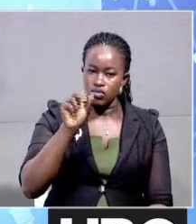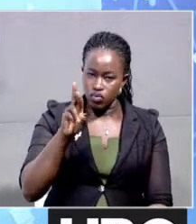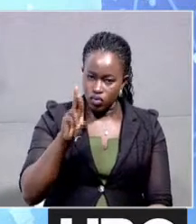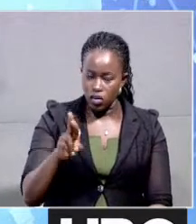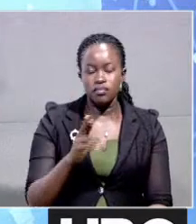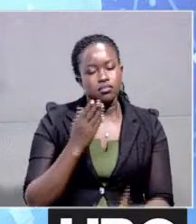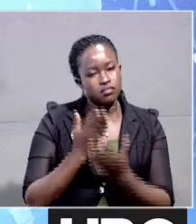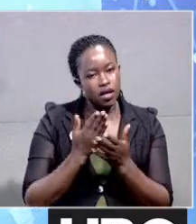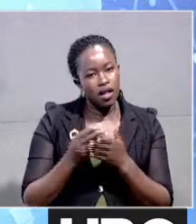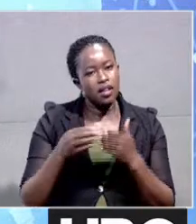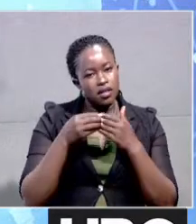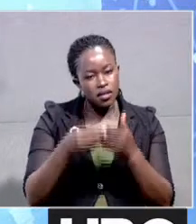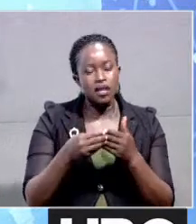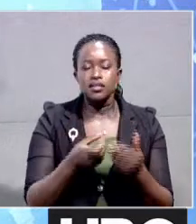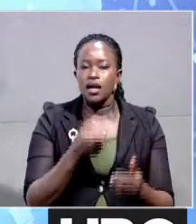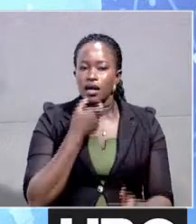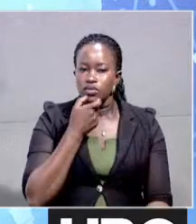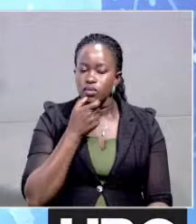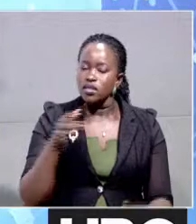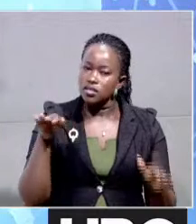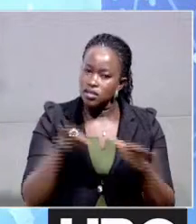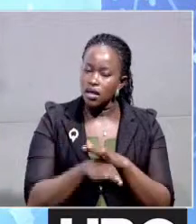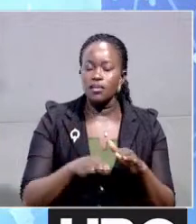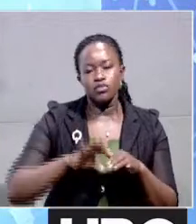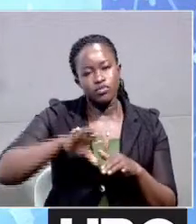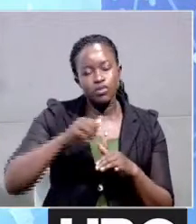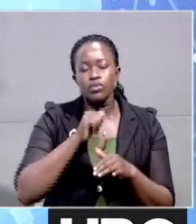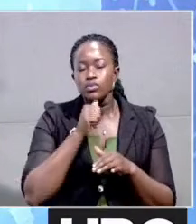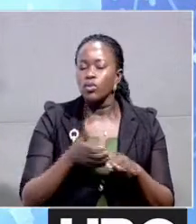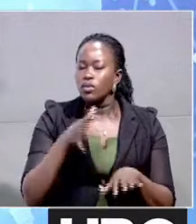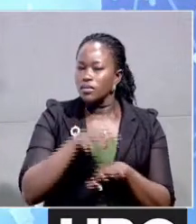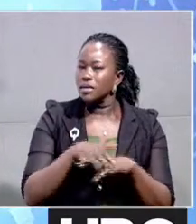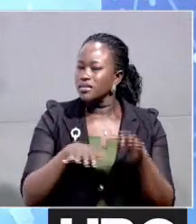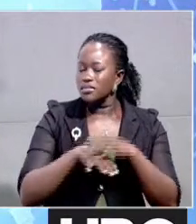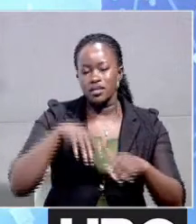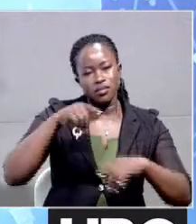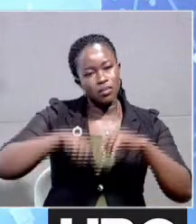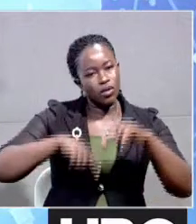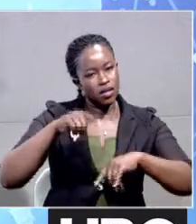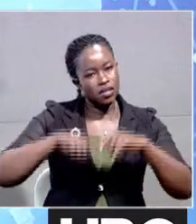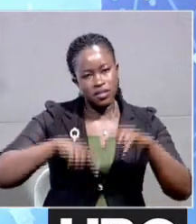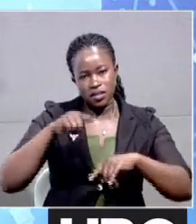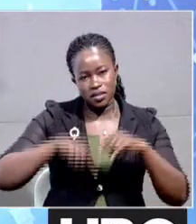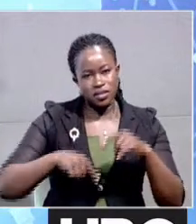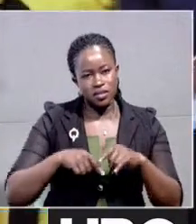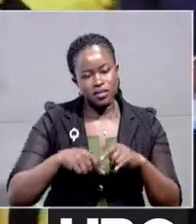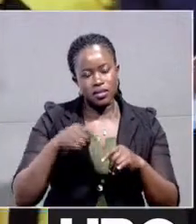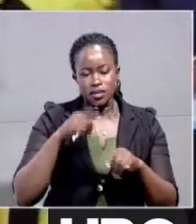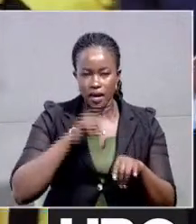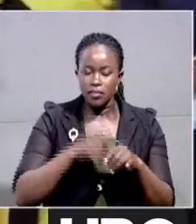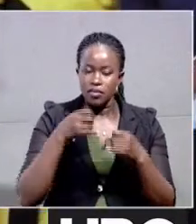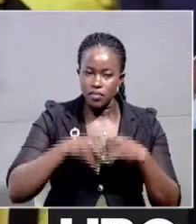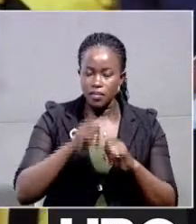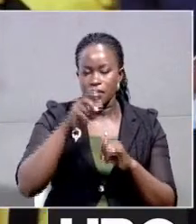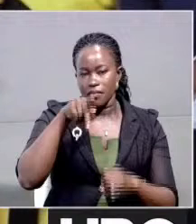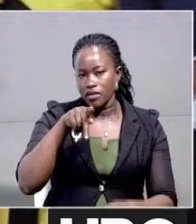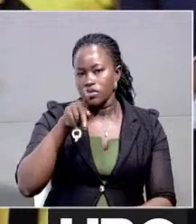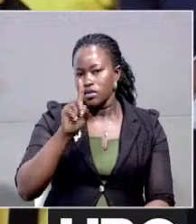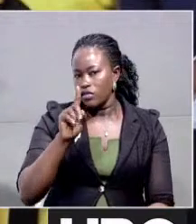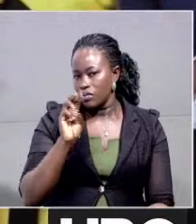to stop mixing politics in the implementation of the parish development model. Take a watch.